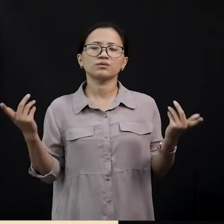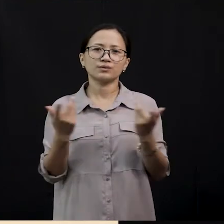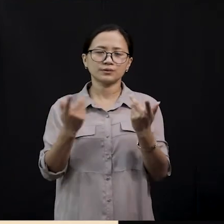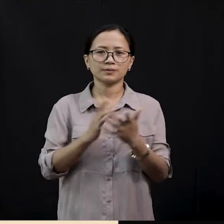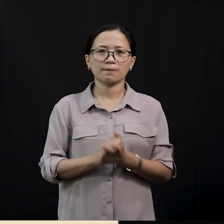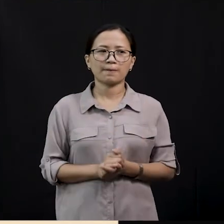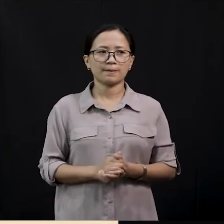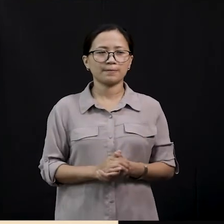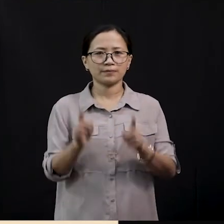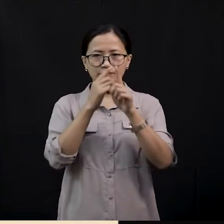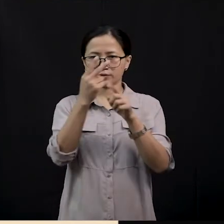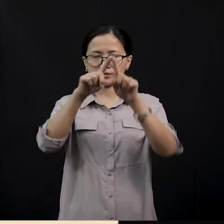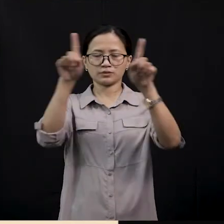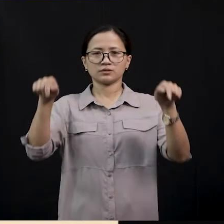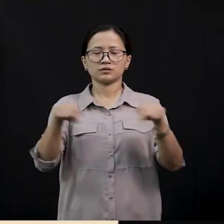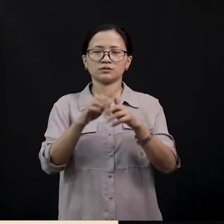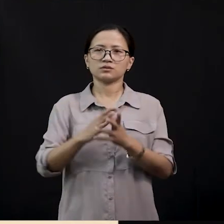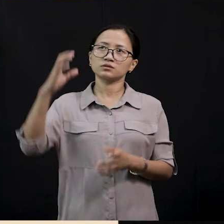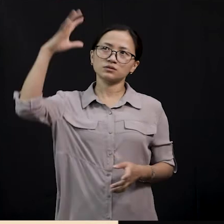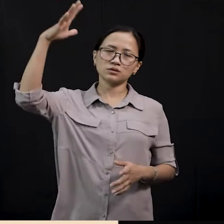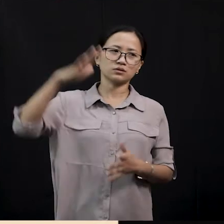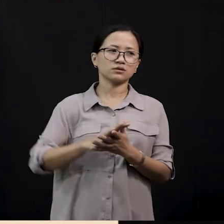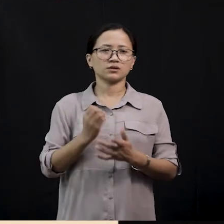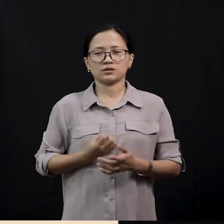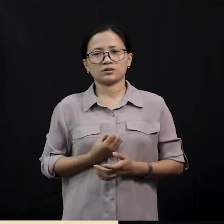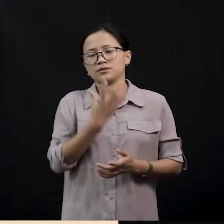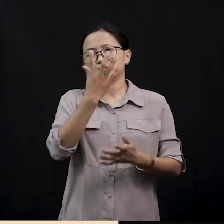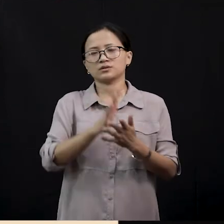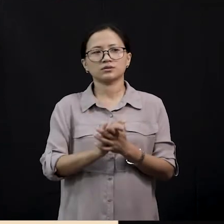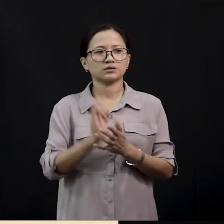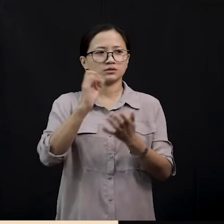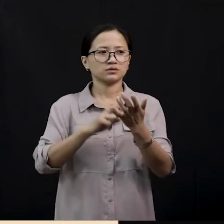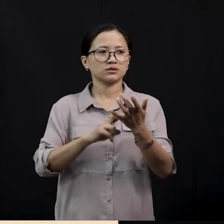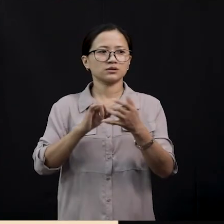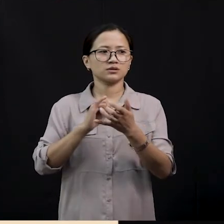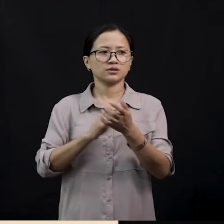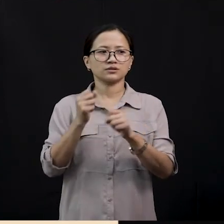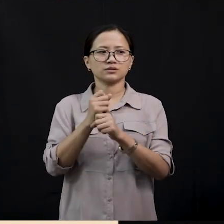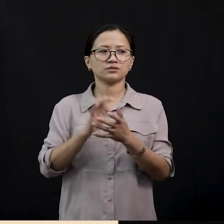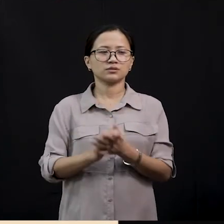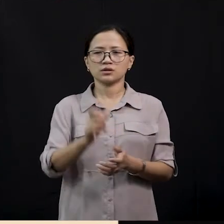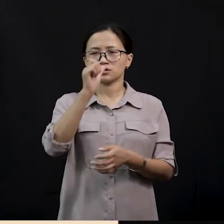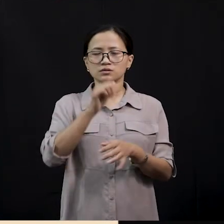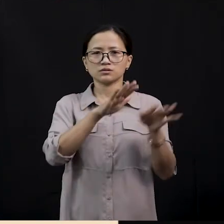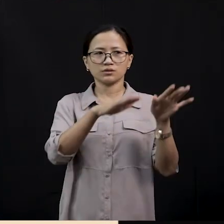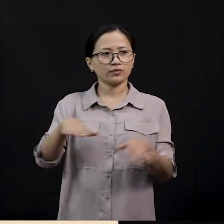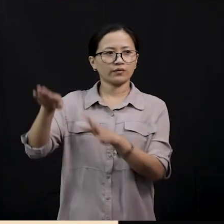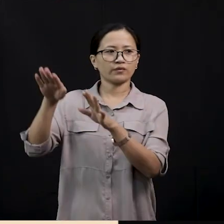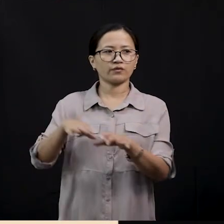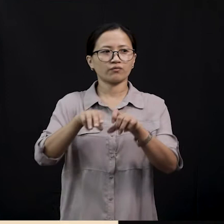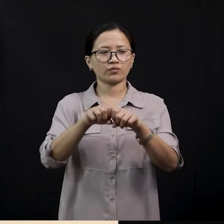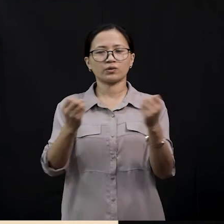happened? We get the picture of a sun glistening, a happy scene here on the sand, and the sea waves broke